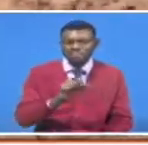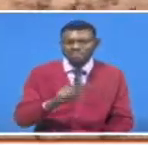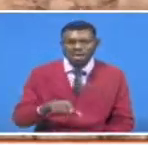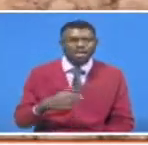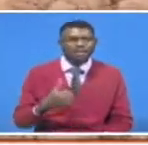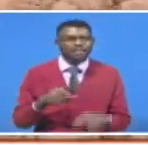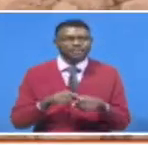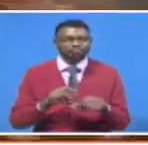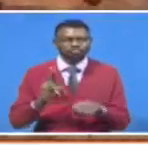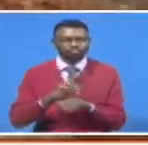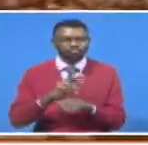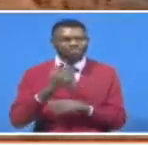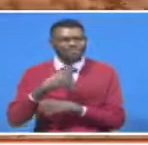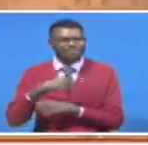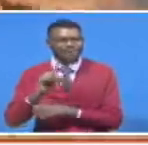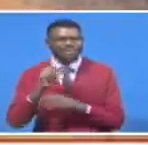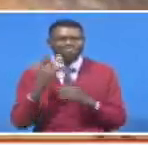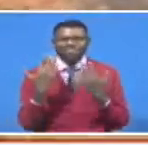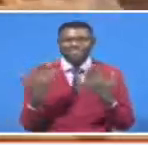using the right equipment.